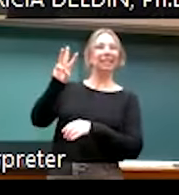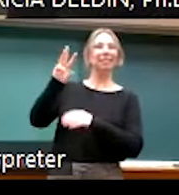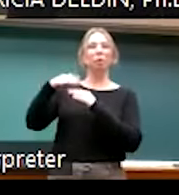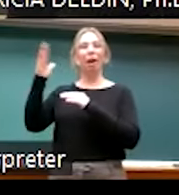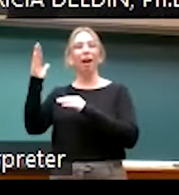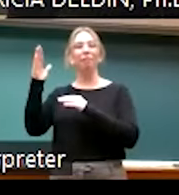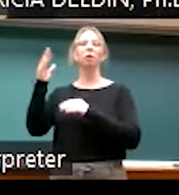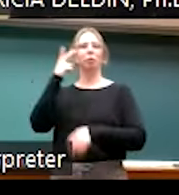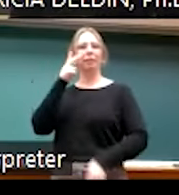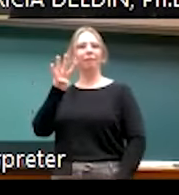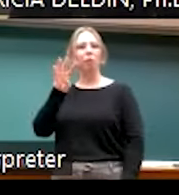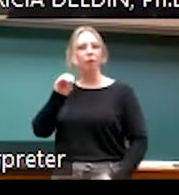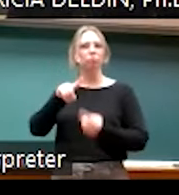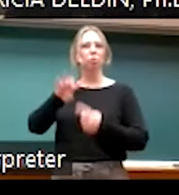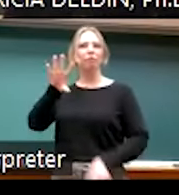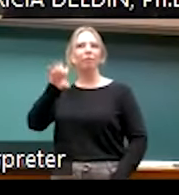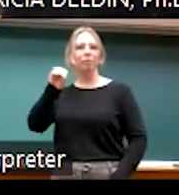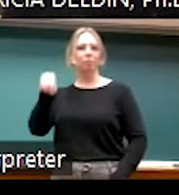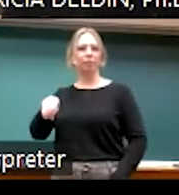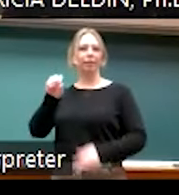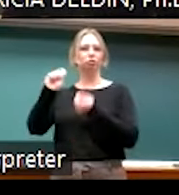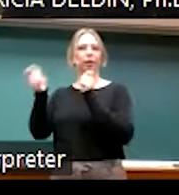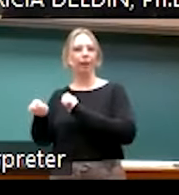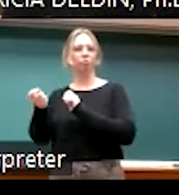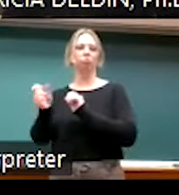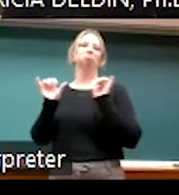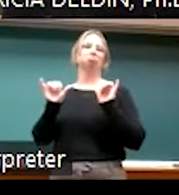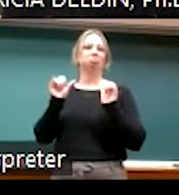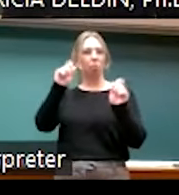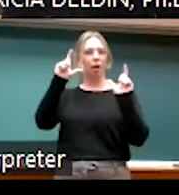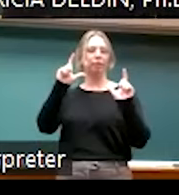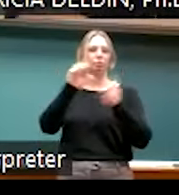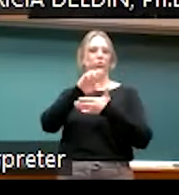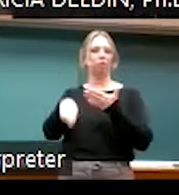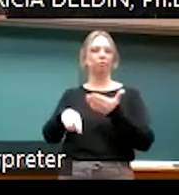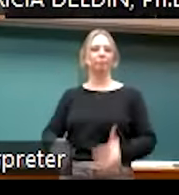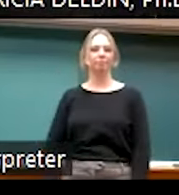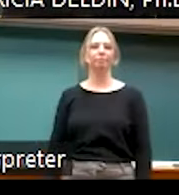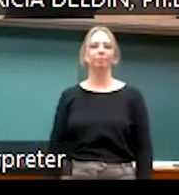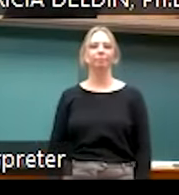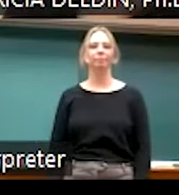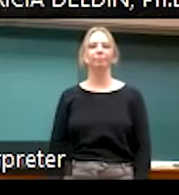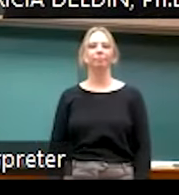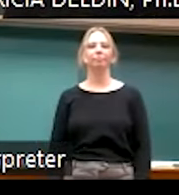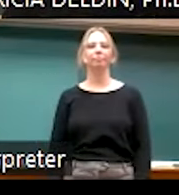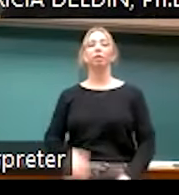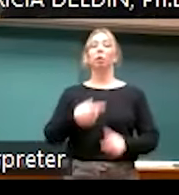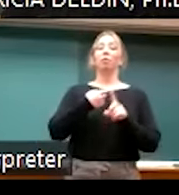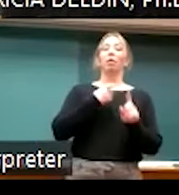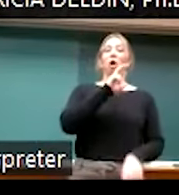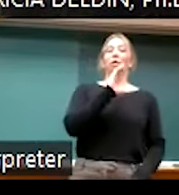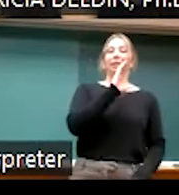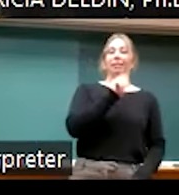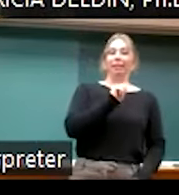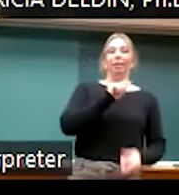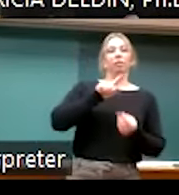to 50% change. And that surprised me. So you can see from the RCT to that data,